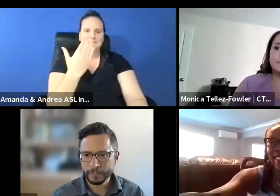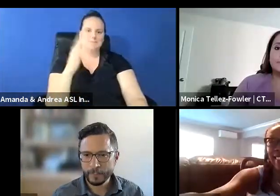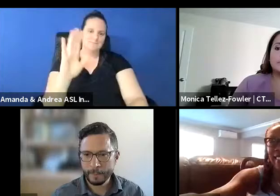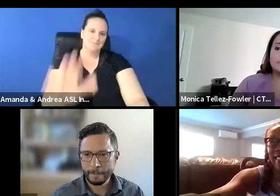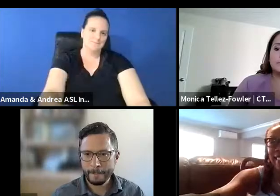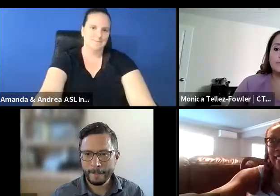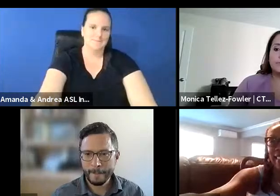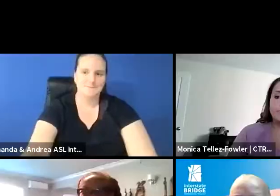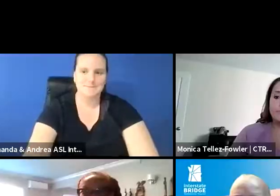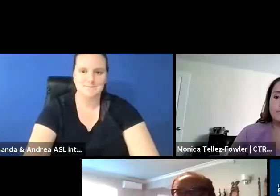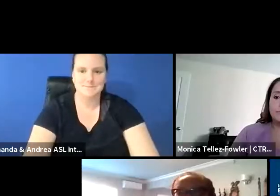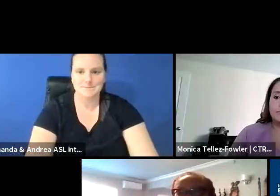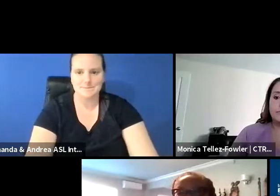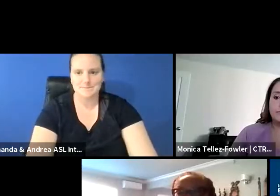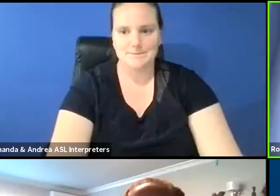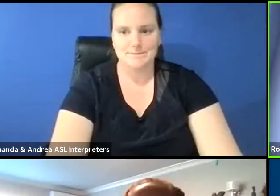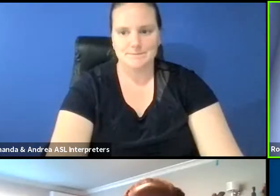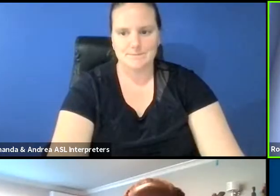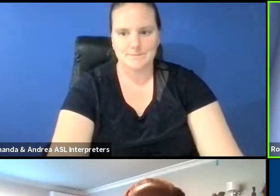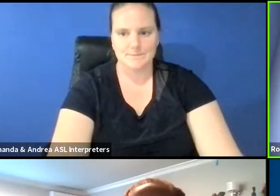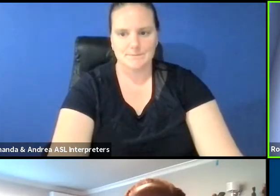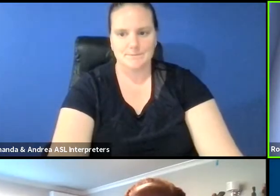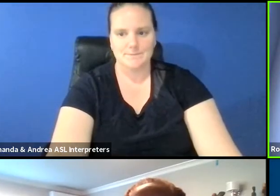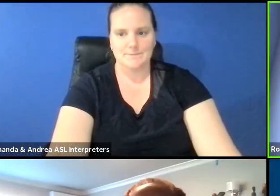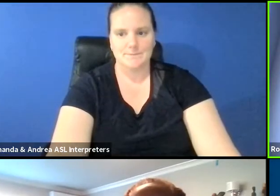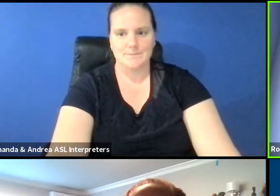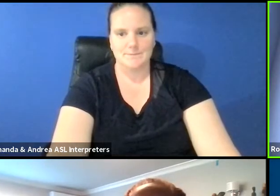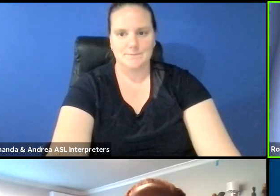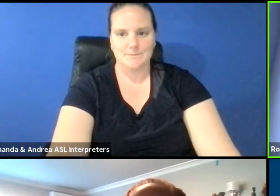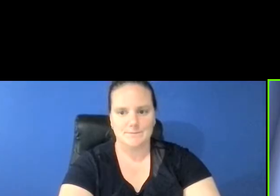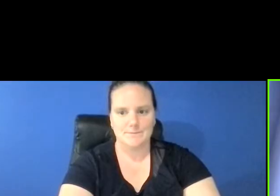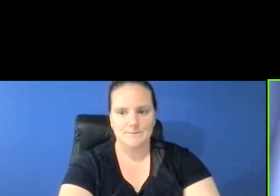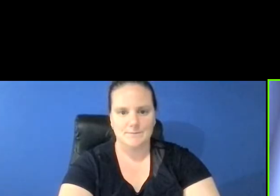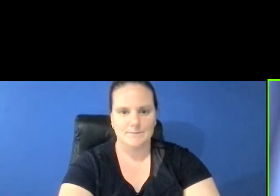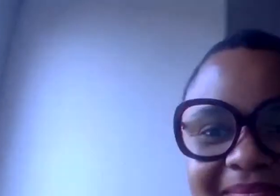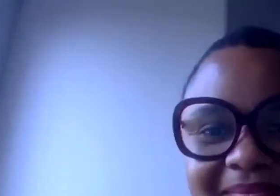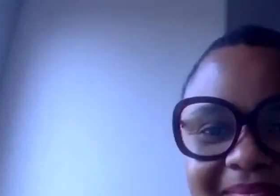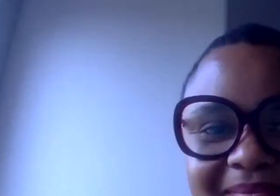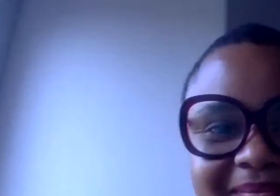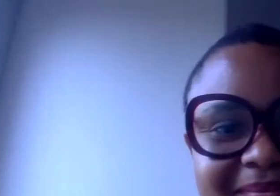What's up?